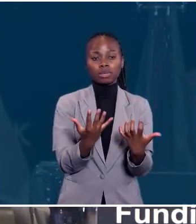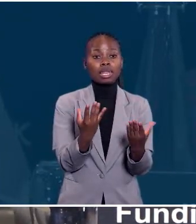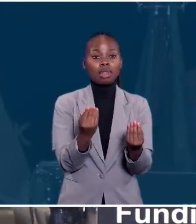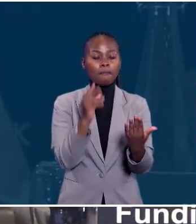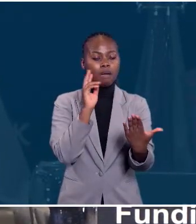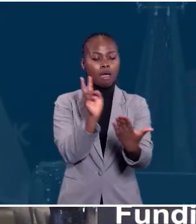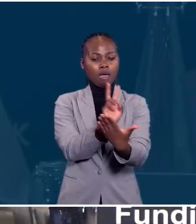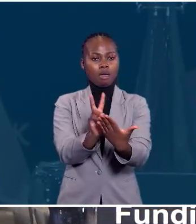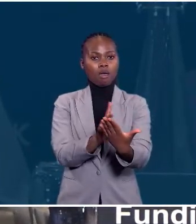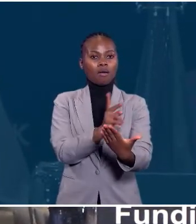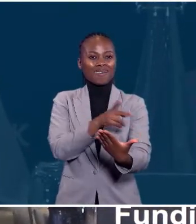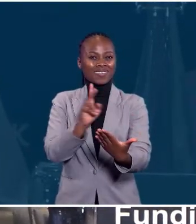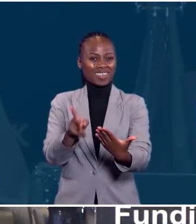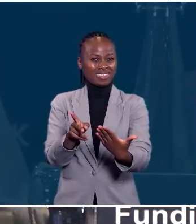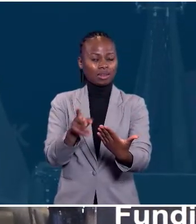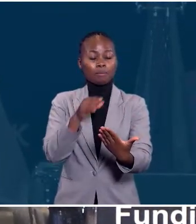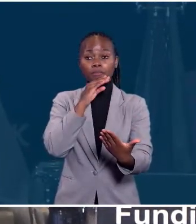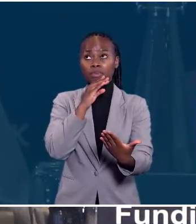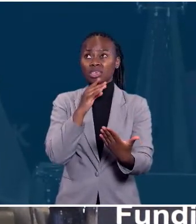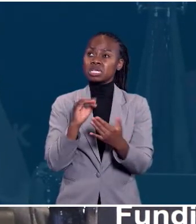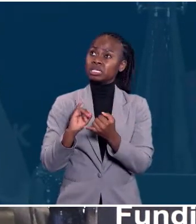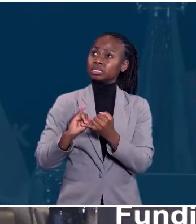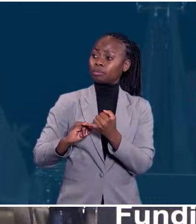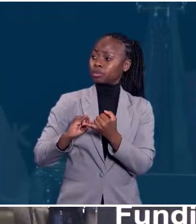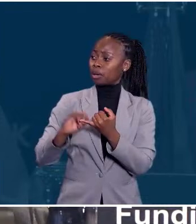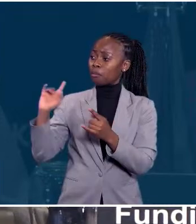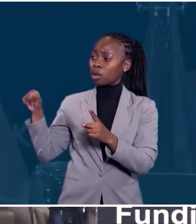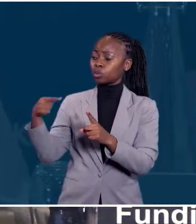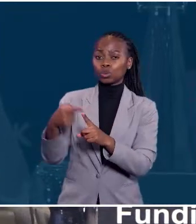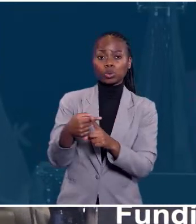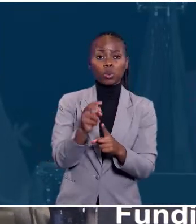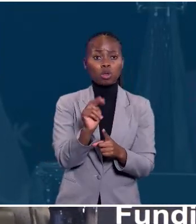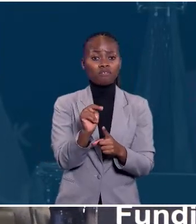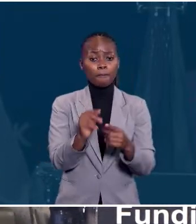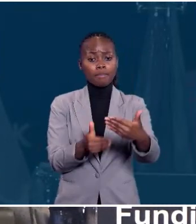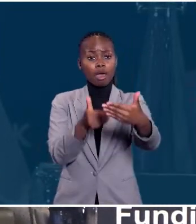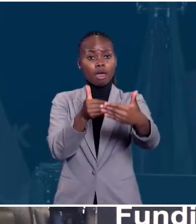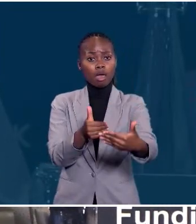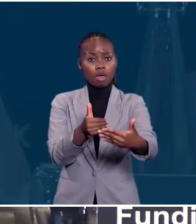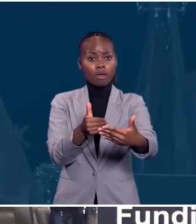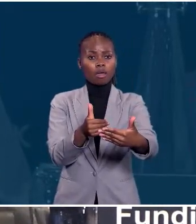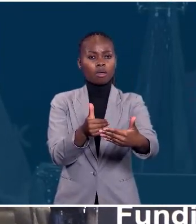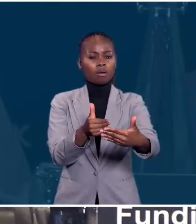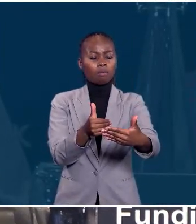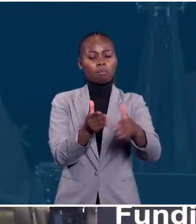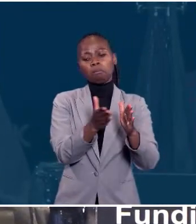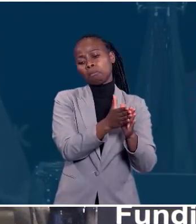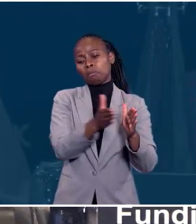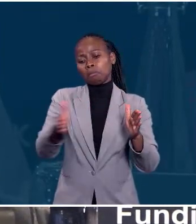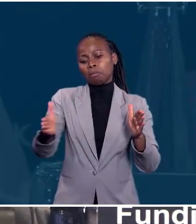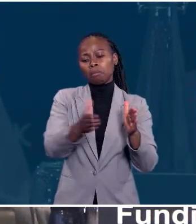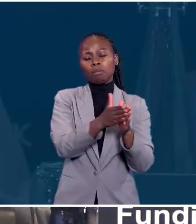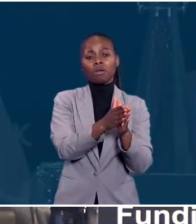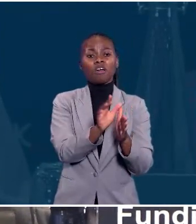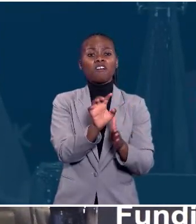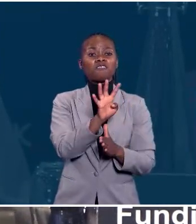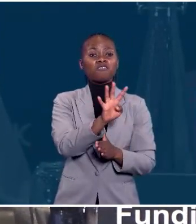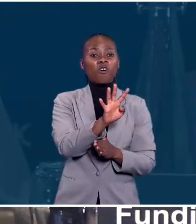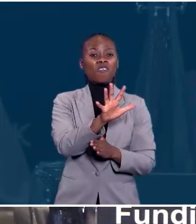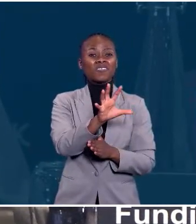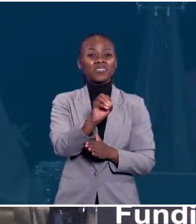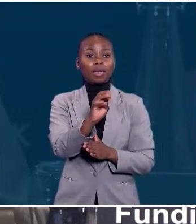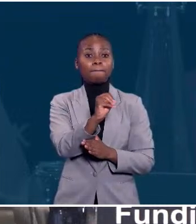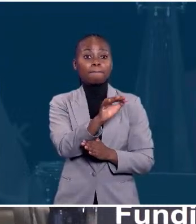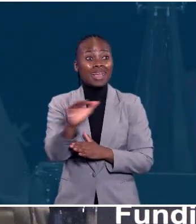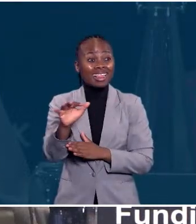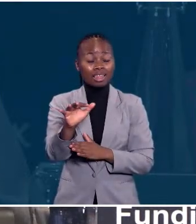So basically between September and November, we saw about 450 million withdrawals daily, amounting